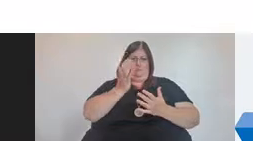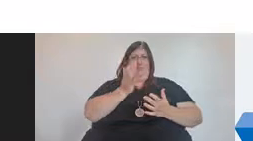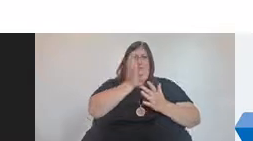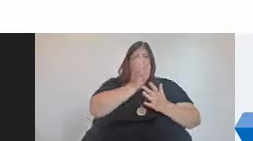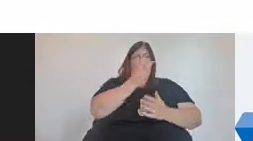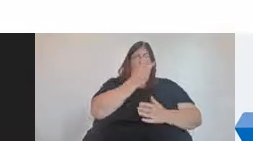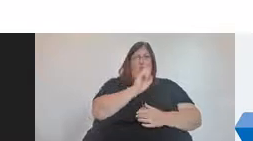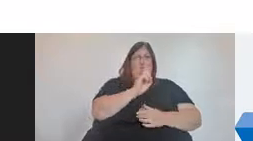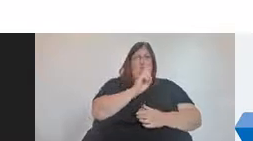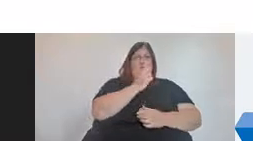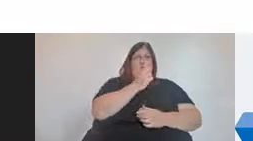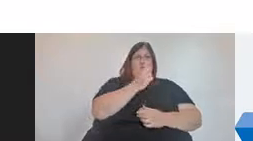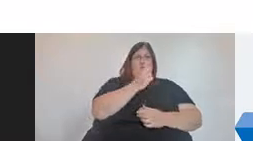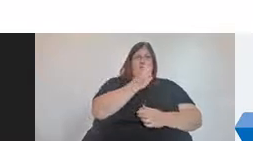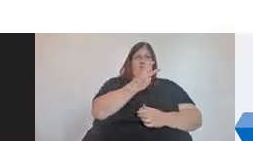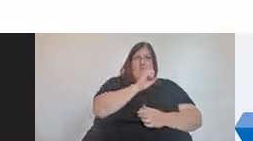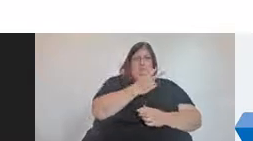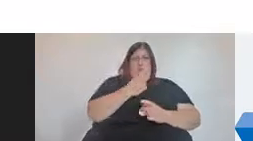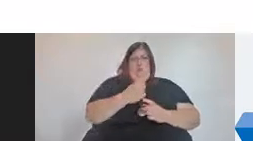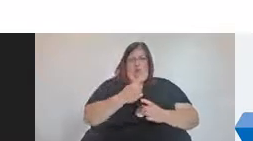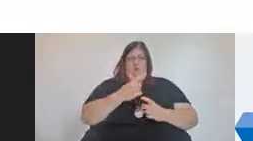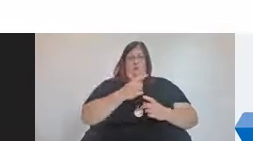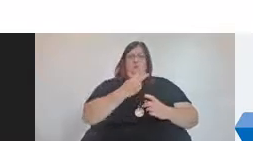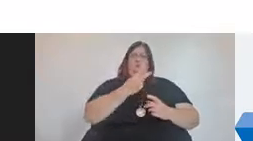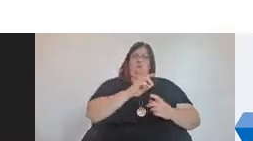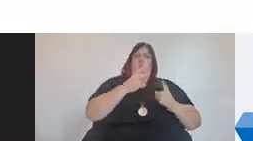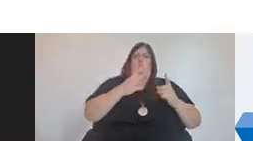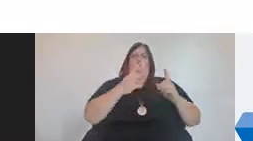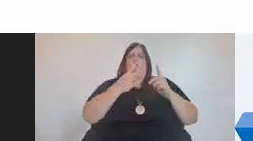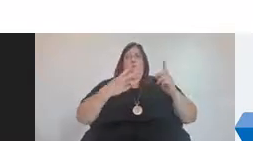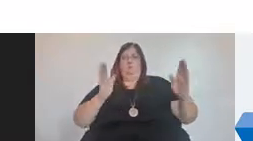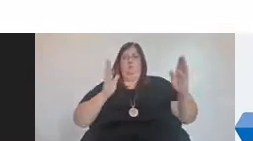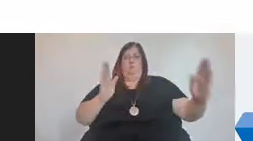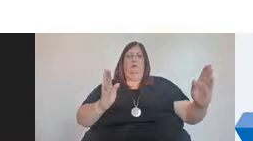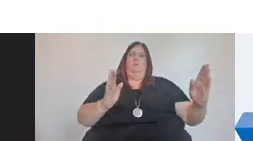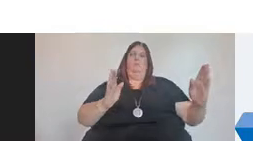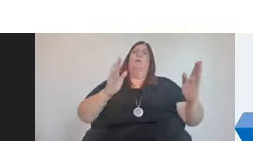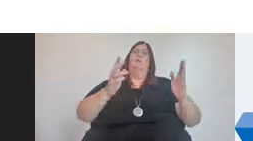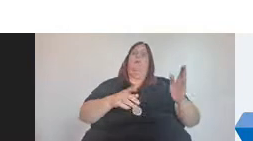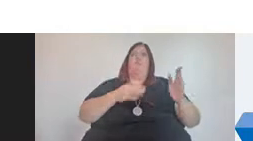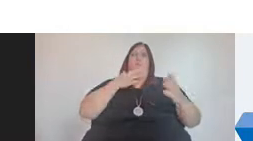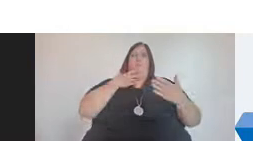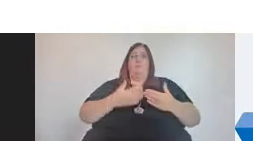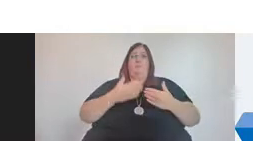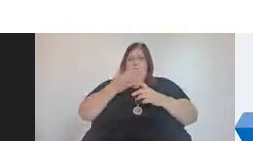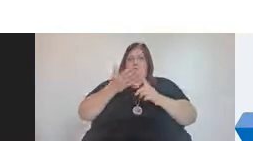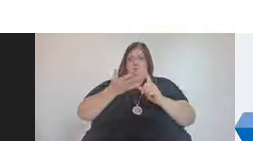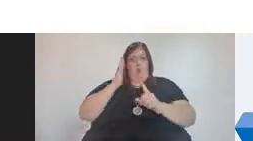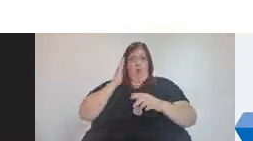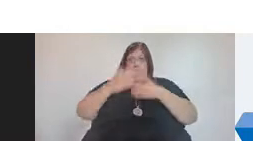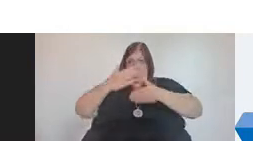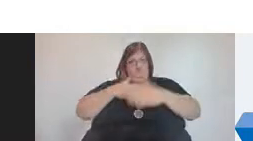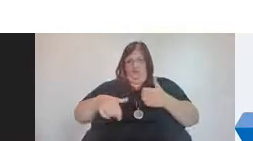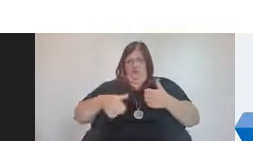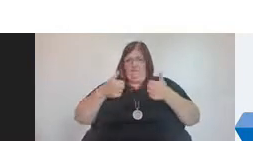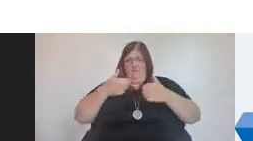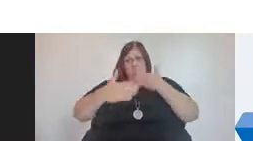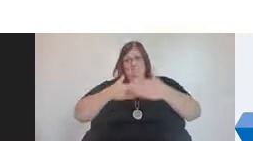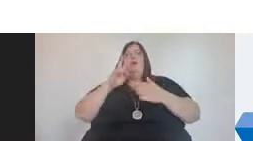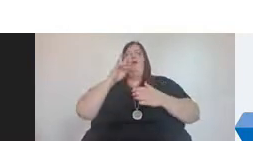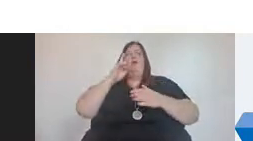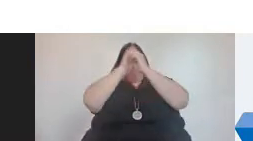21-22, and in 21-22 we're again on track with our financial targets. But looking ahead into the longer